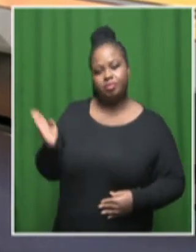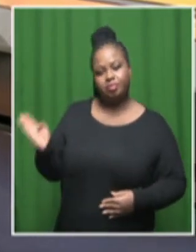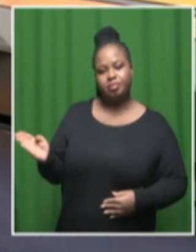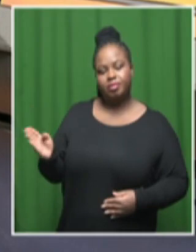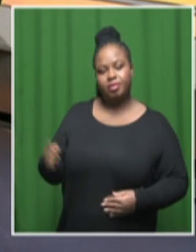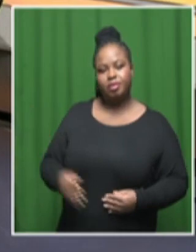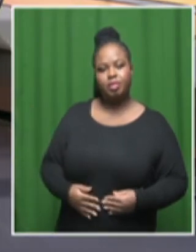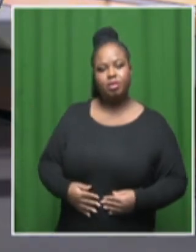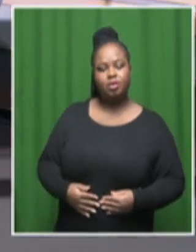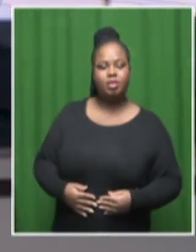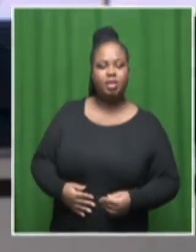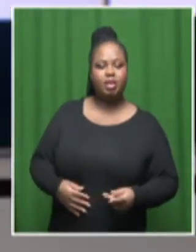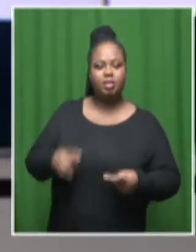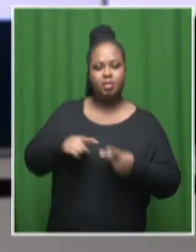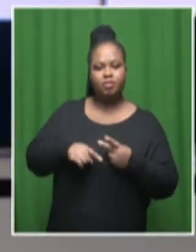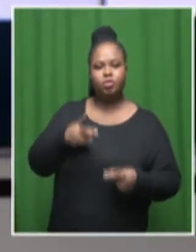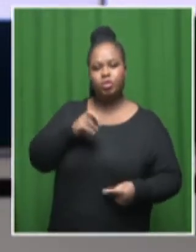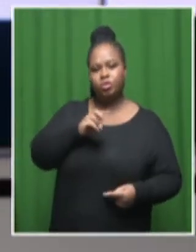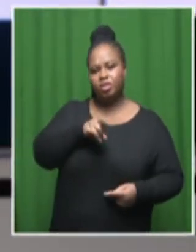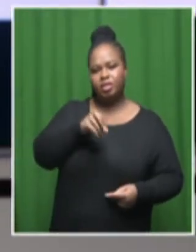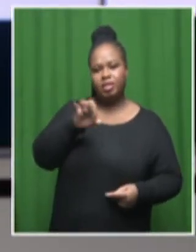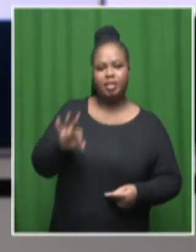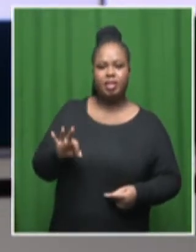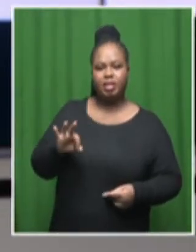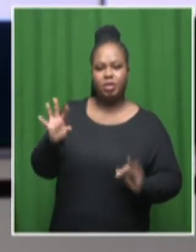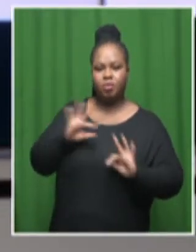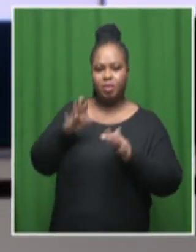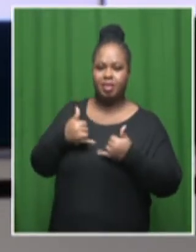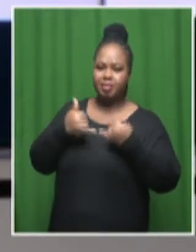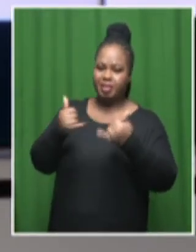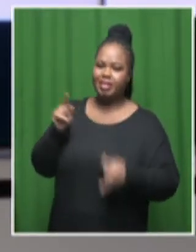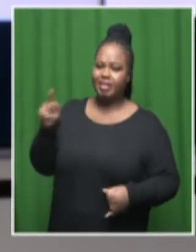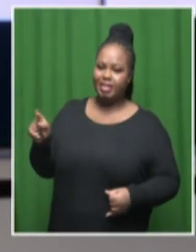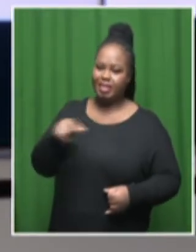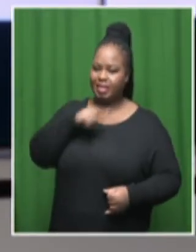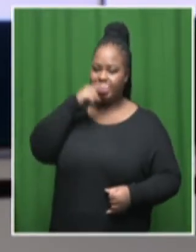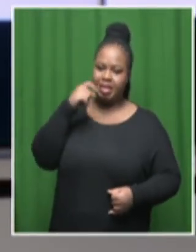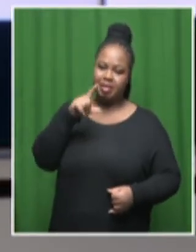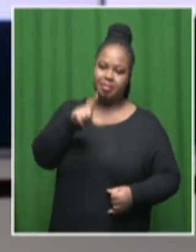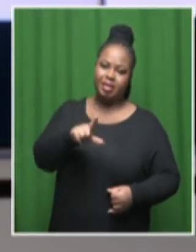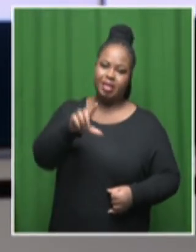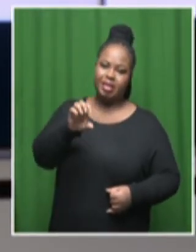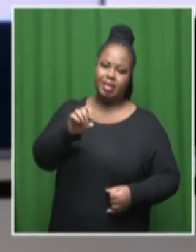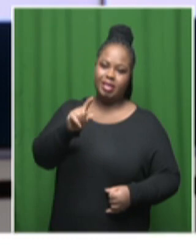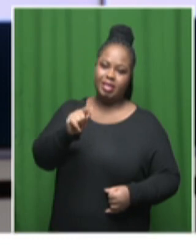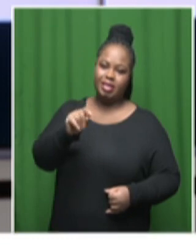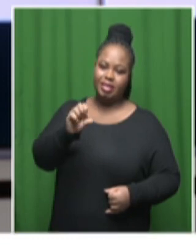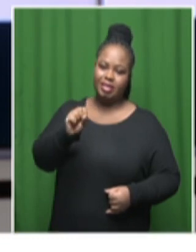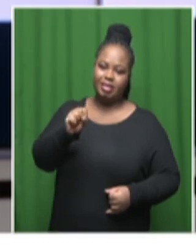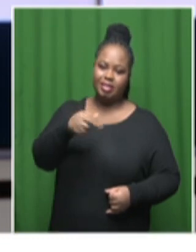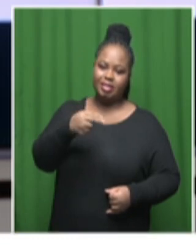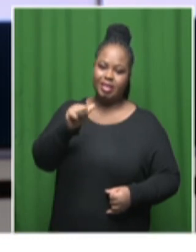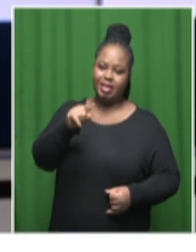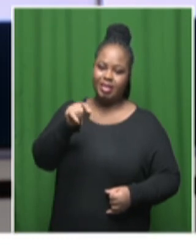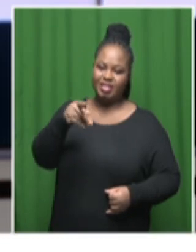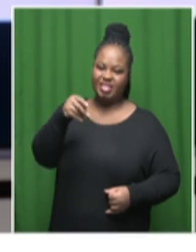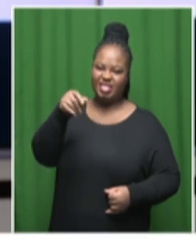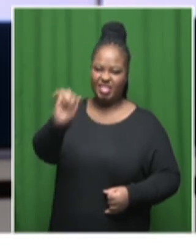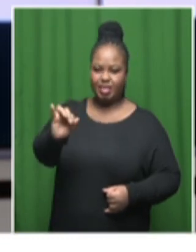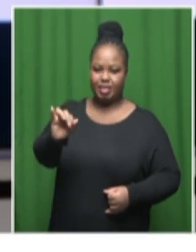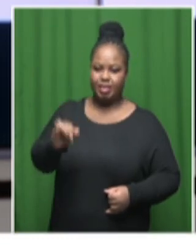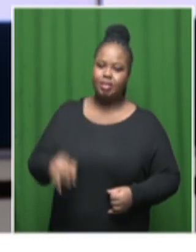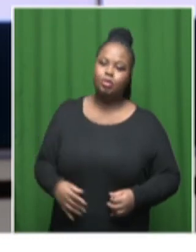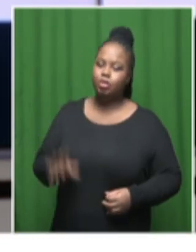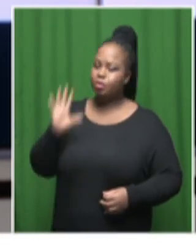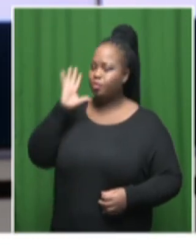our mascot for 2023 Netball World Cup. Her name is Letsatsi. It's a beautiful name. You know,